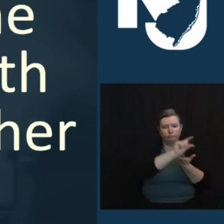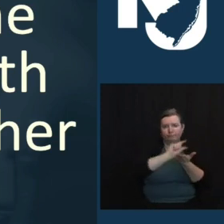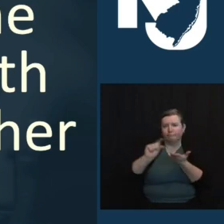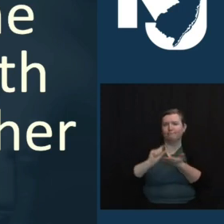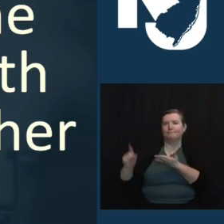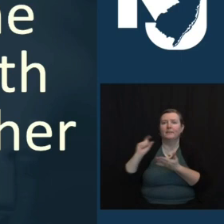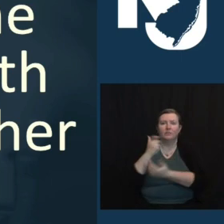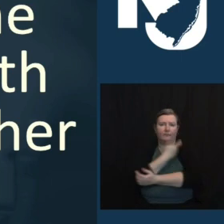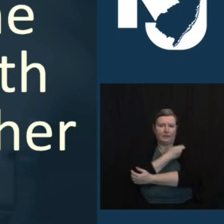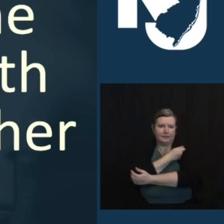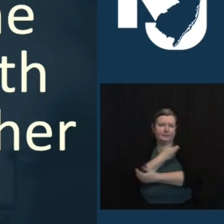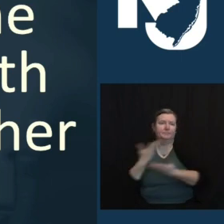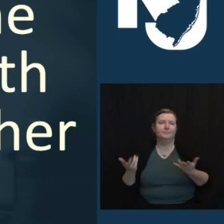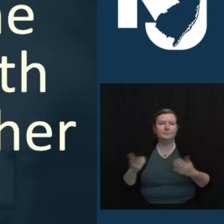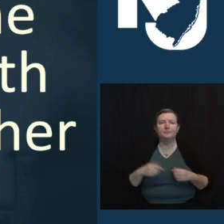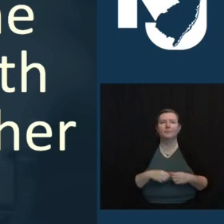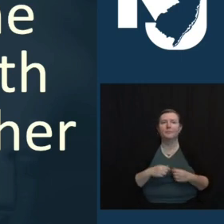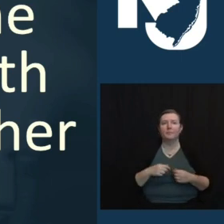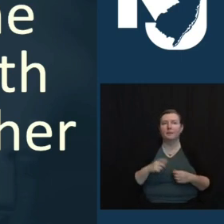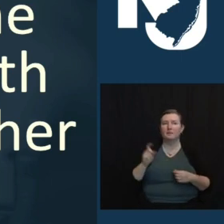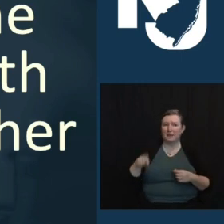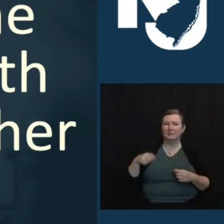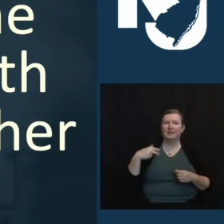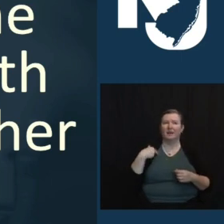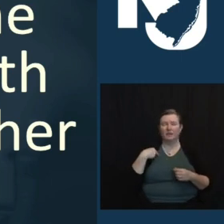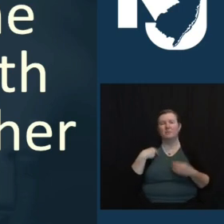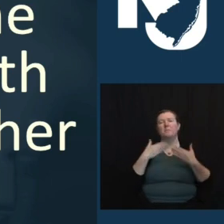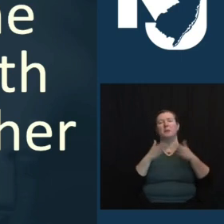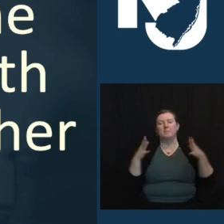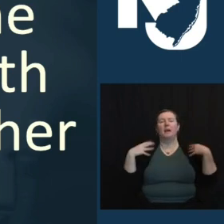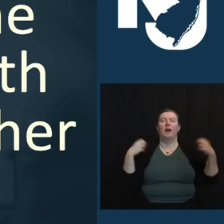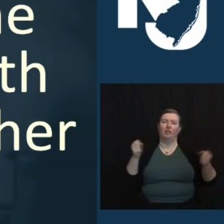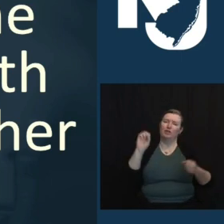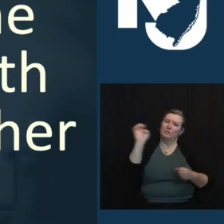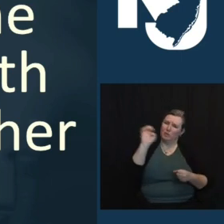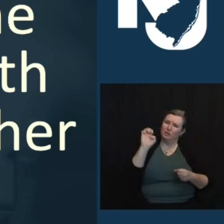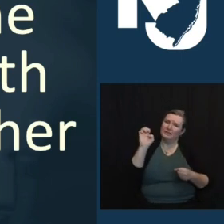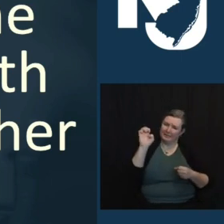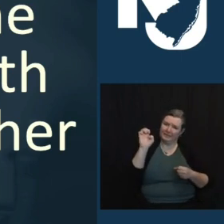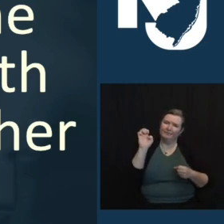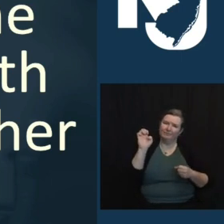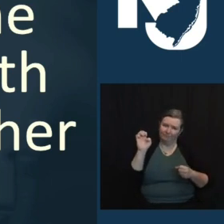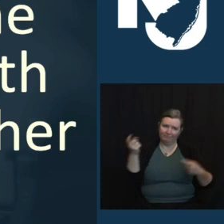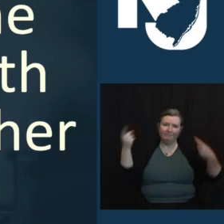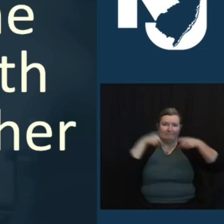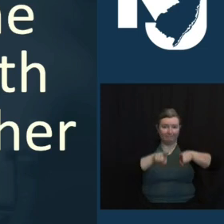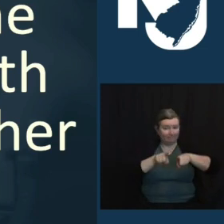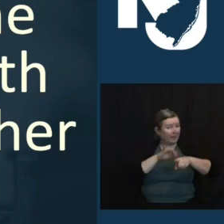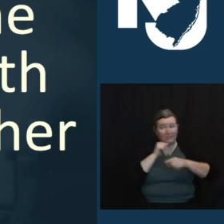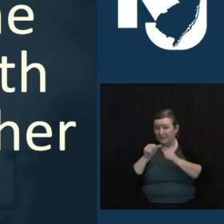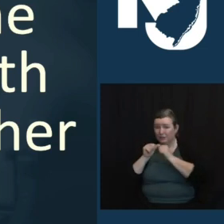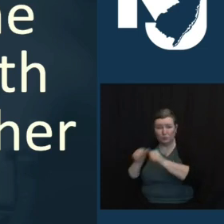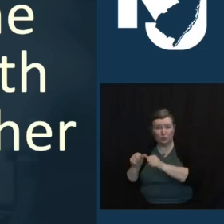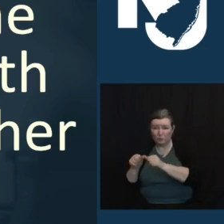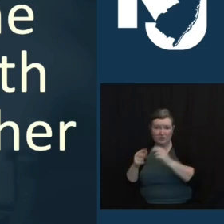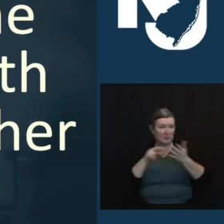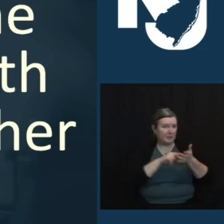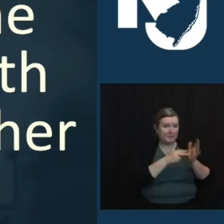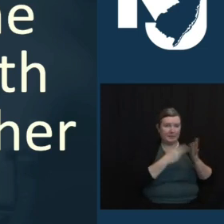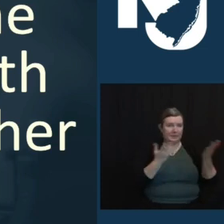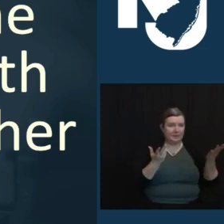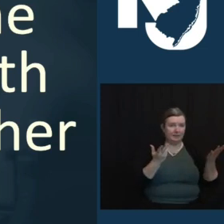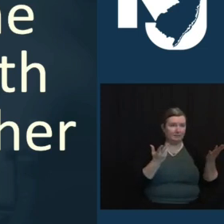the declaration of a public health emergency. Failing to extend the public health emergency would threaten our vaccination